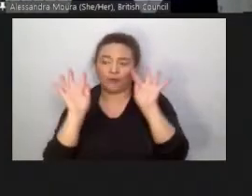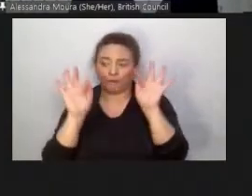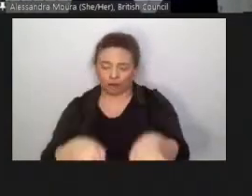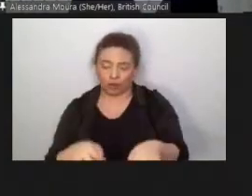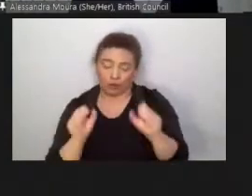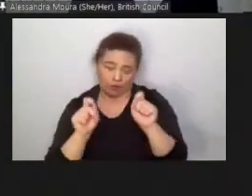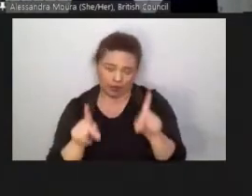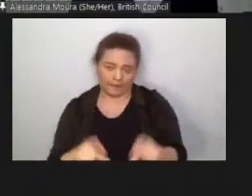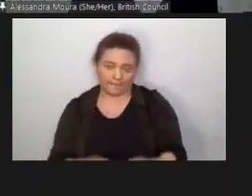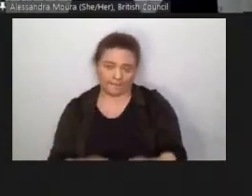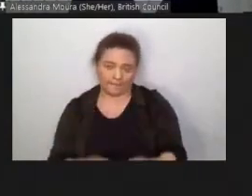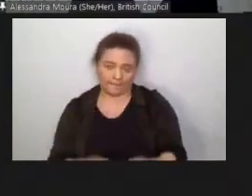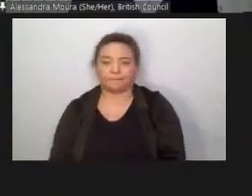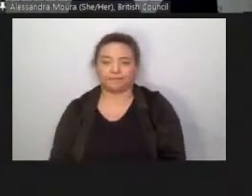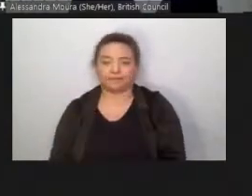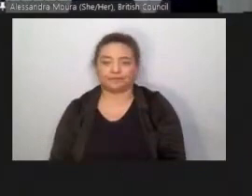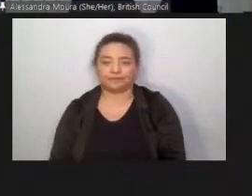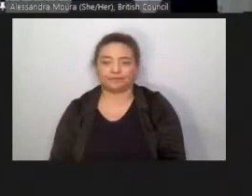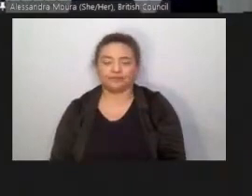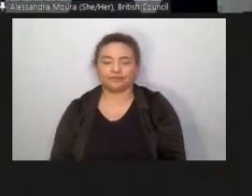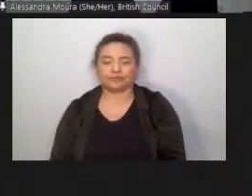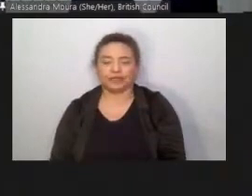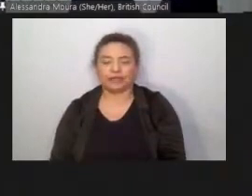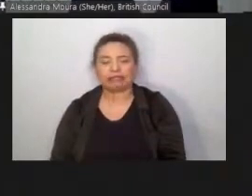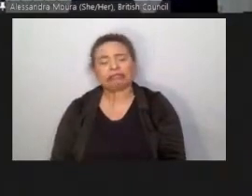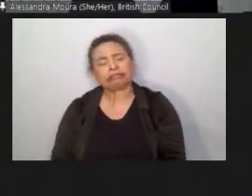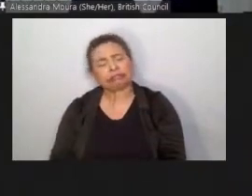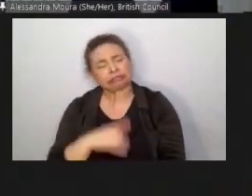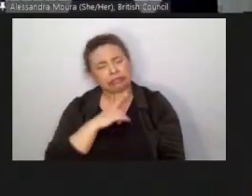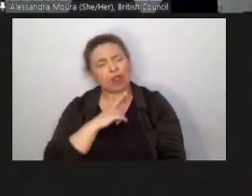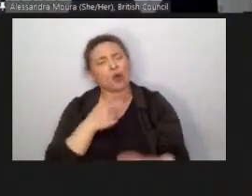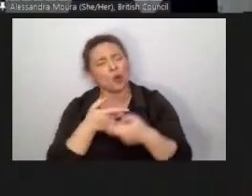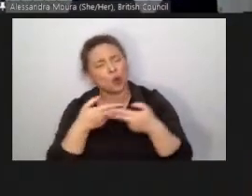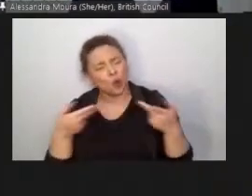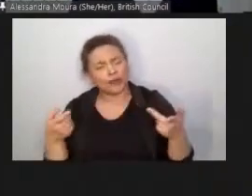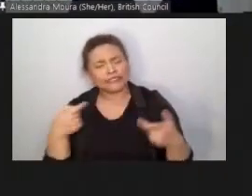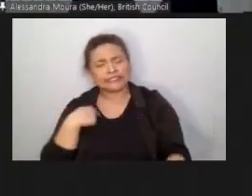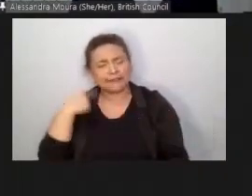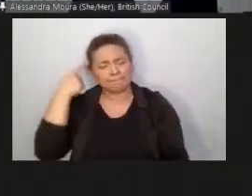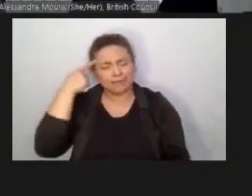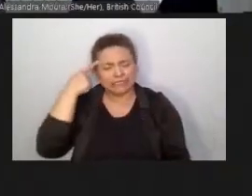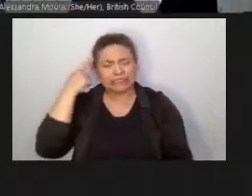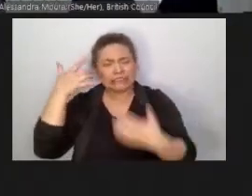think differently today about an aspect of teaching and learning or professional development?